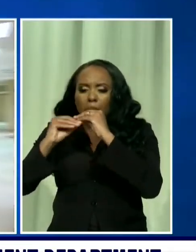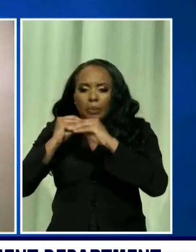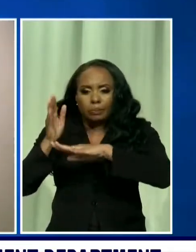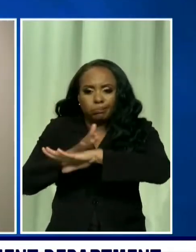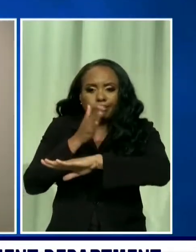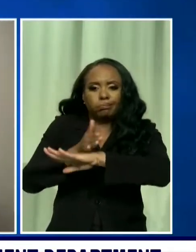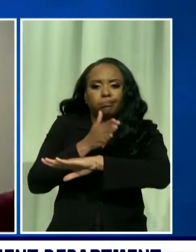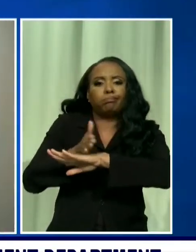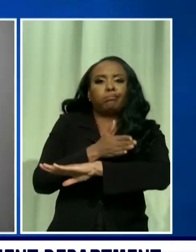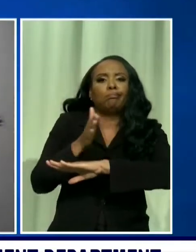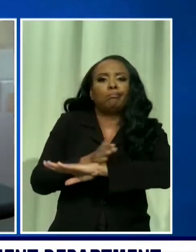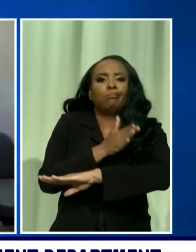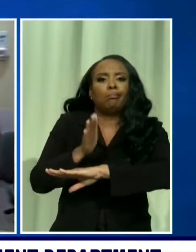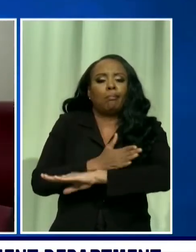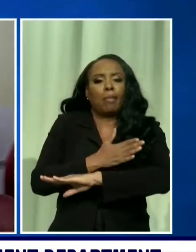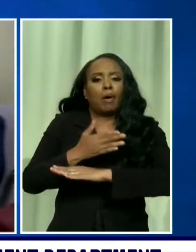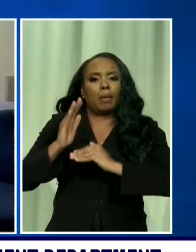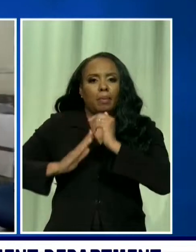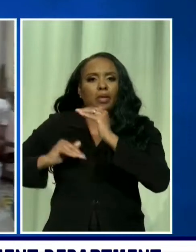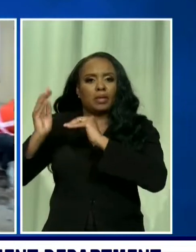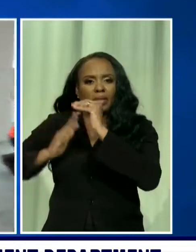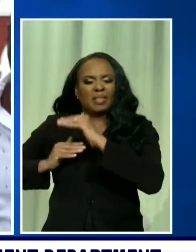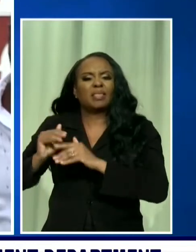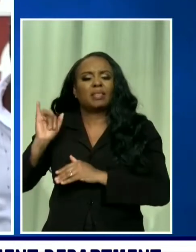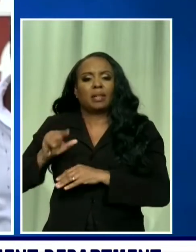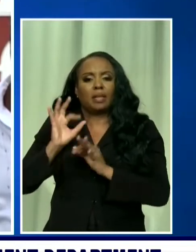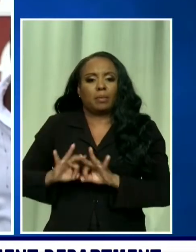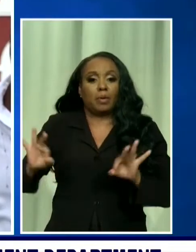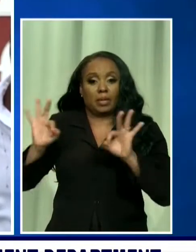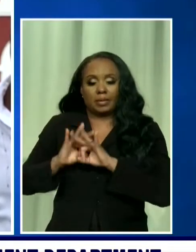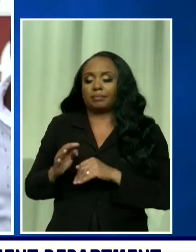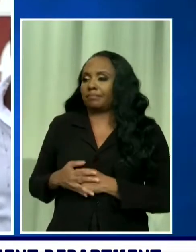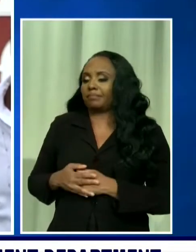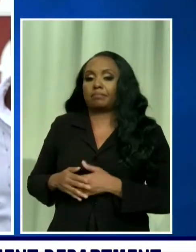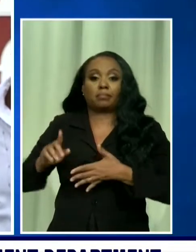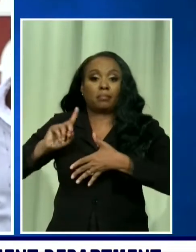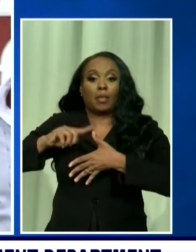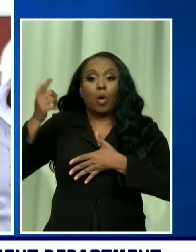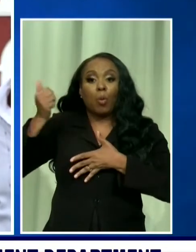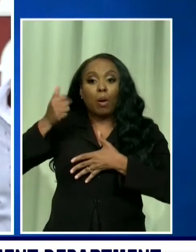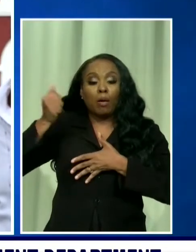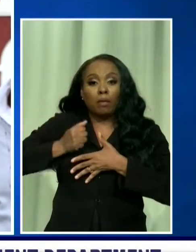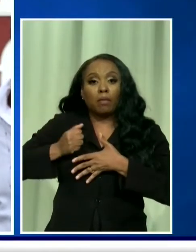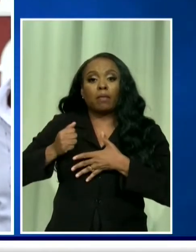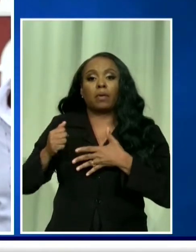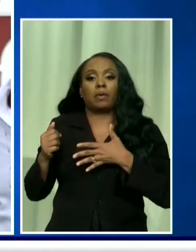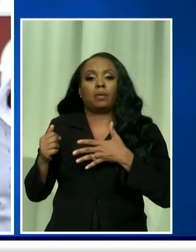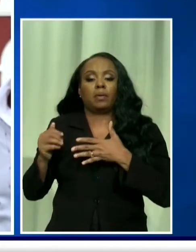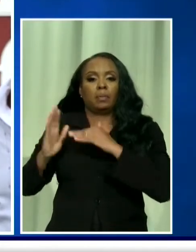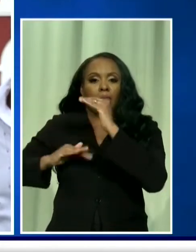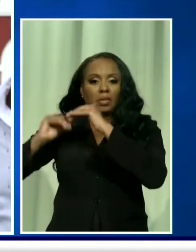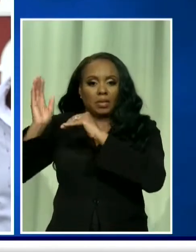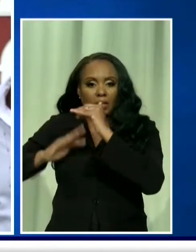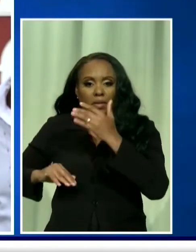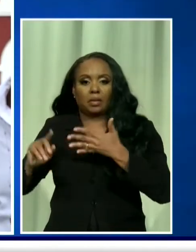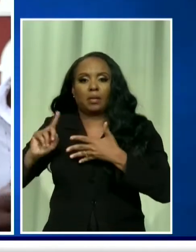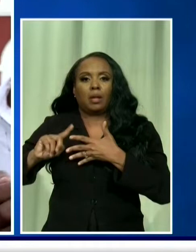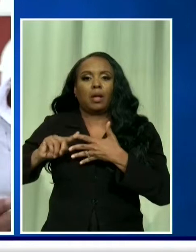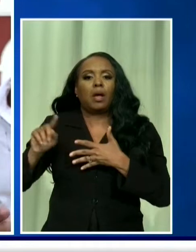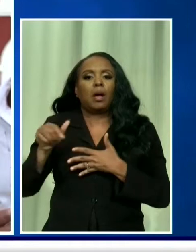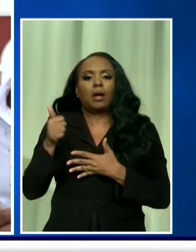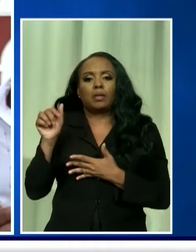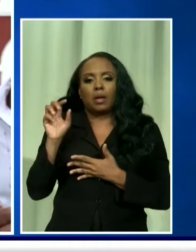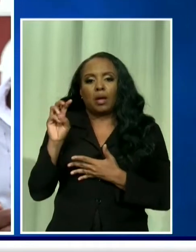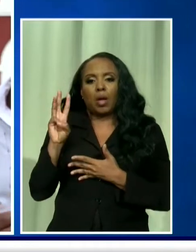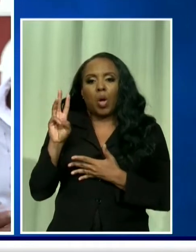government's redevelopment program. We've done welfare. We've done the gatehouse. We're in the process of doing the warehouse, which is next door to the